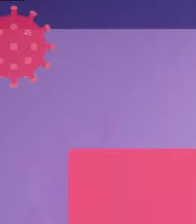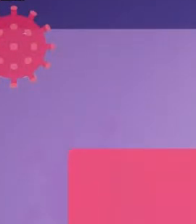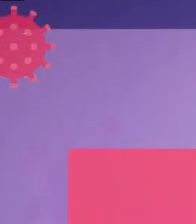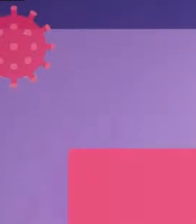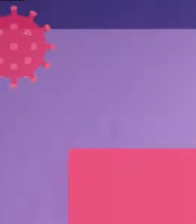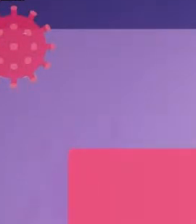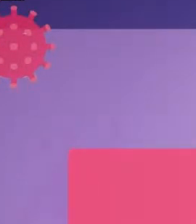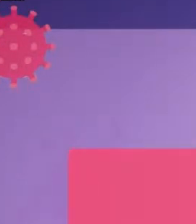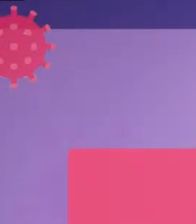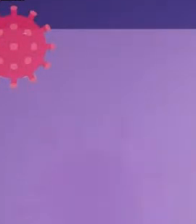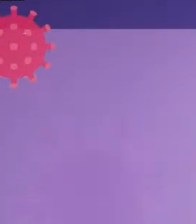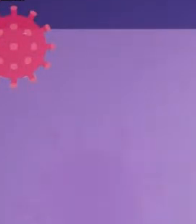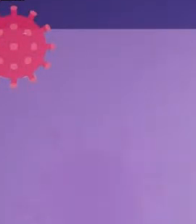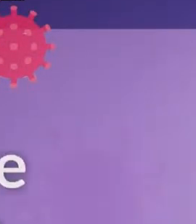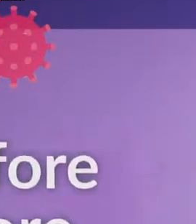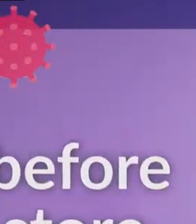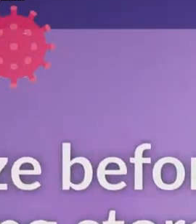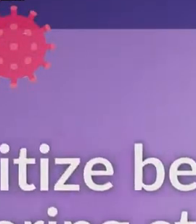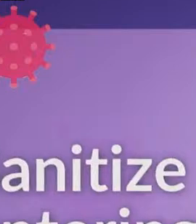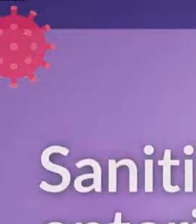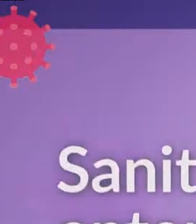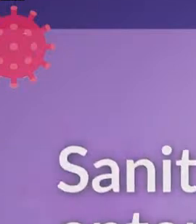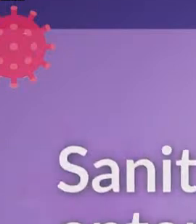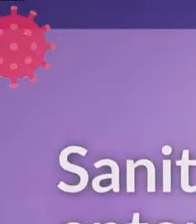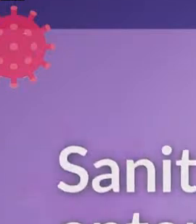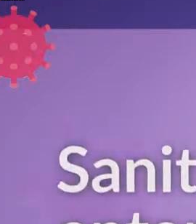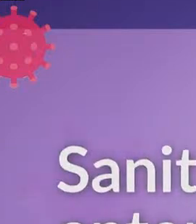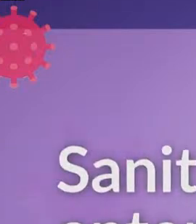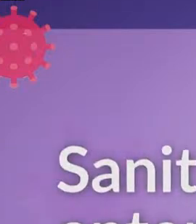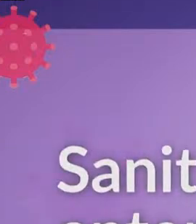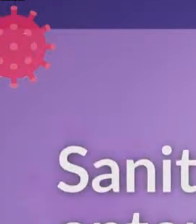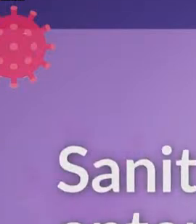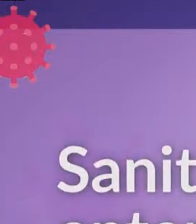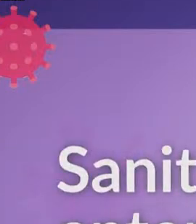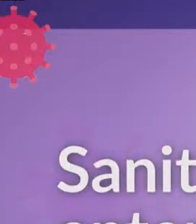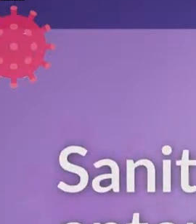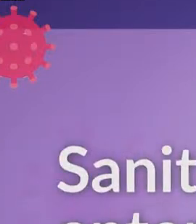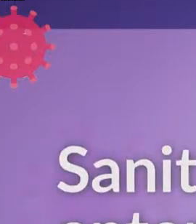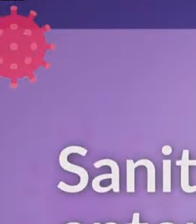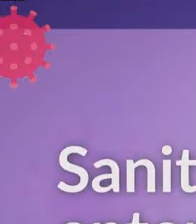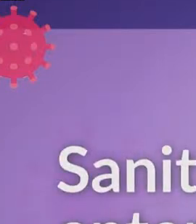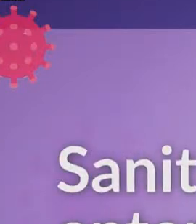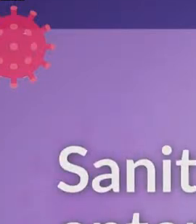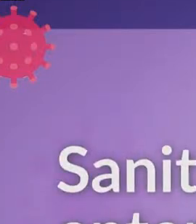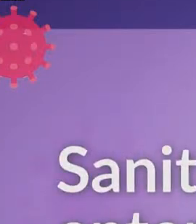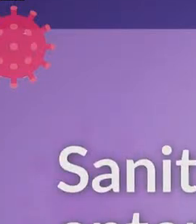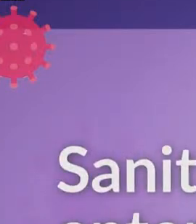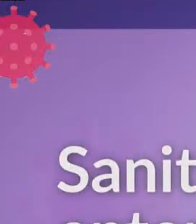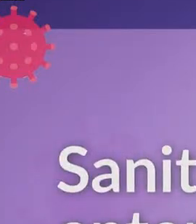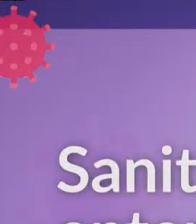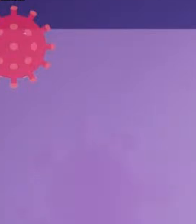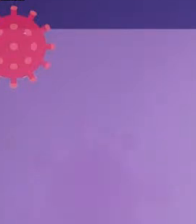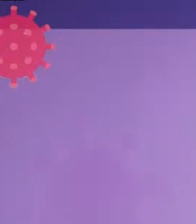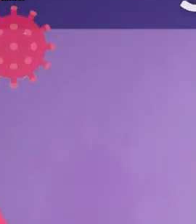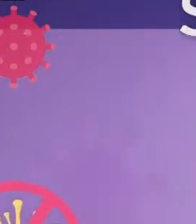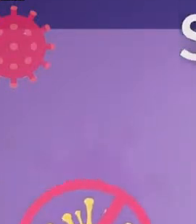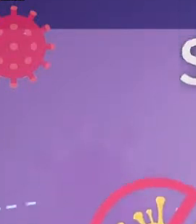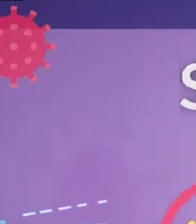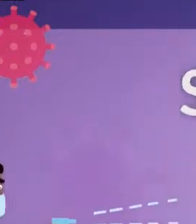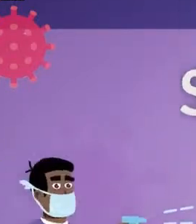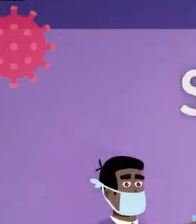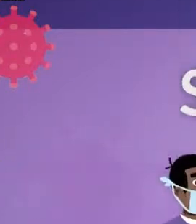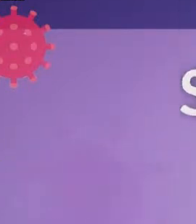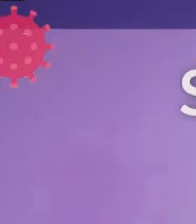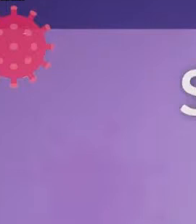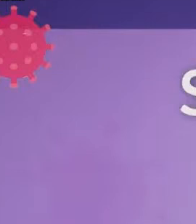Before going into the store, give your hands a good squirt with a sanitizer that contains at least 60% alcohol. Before you